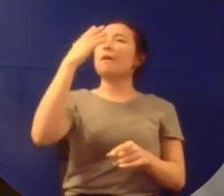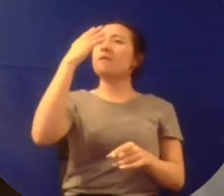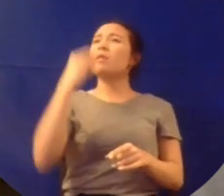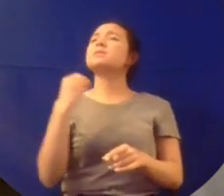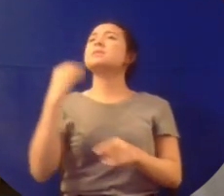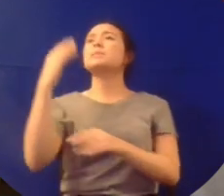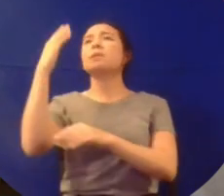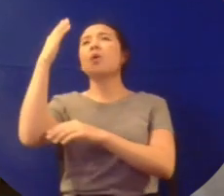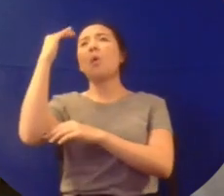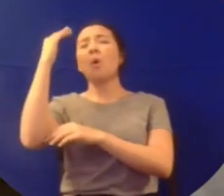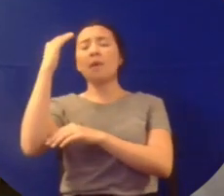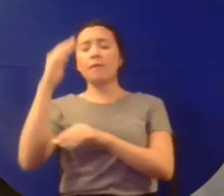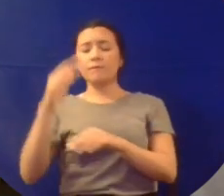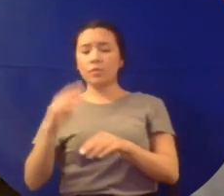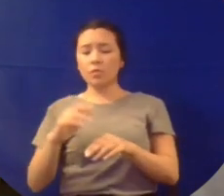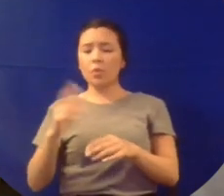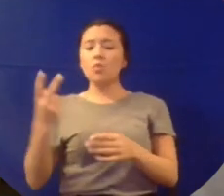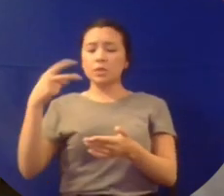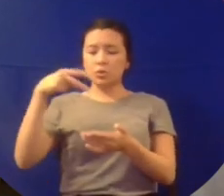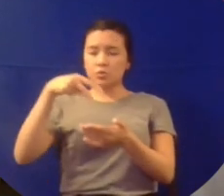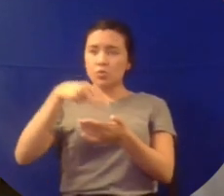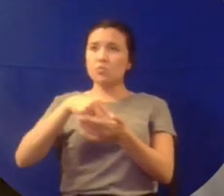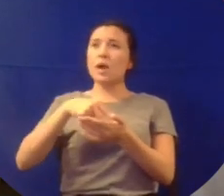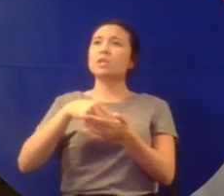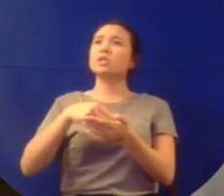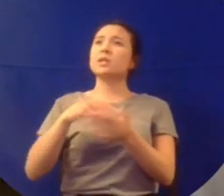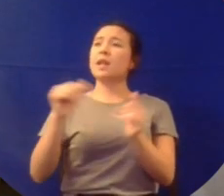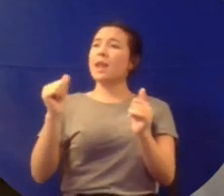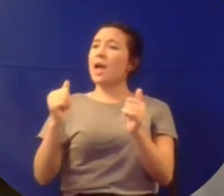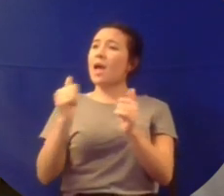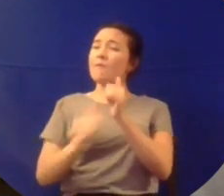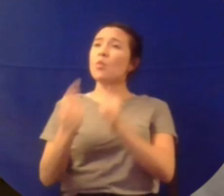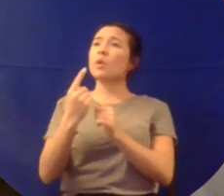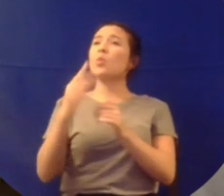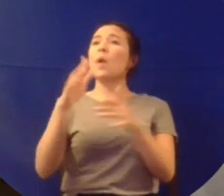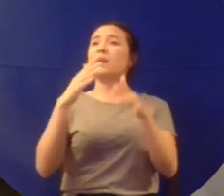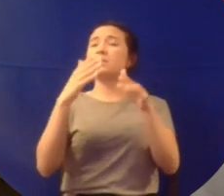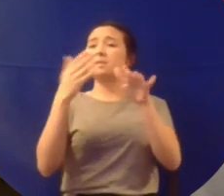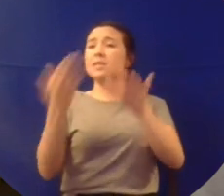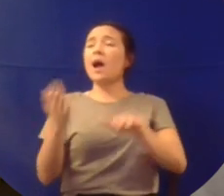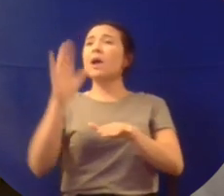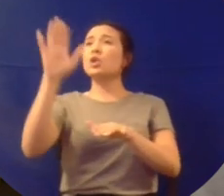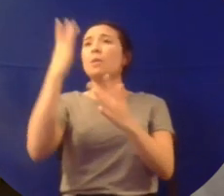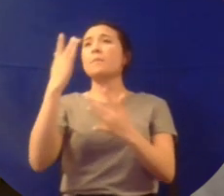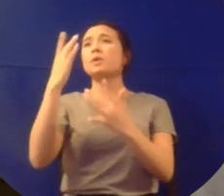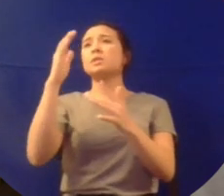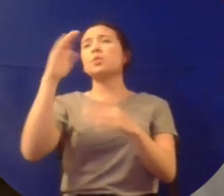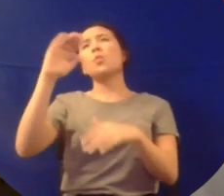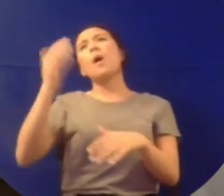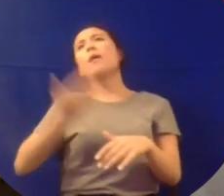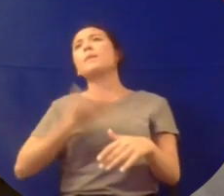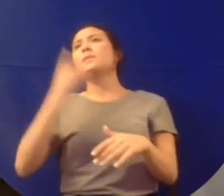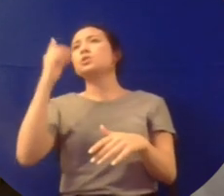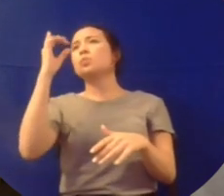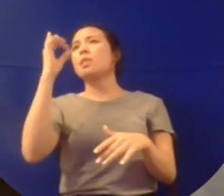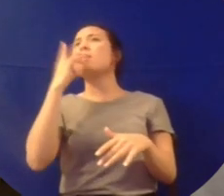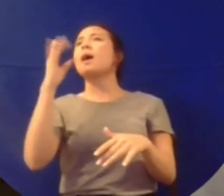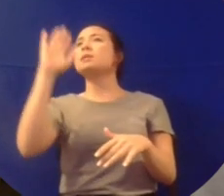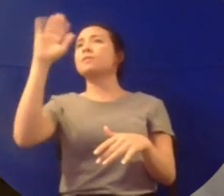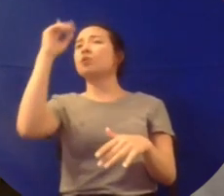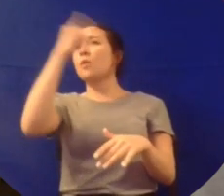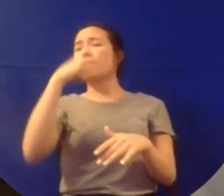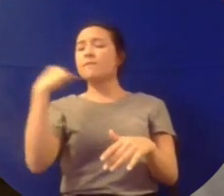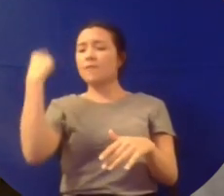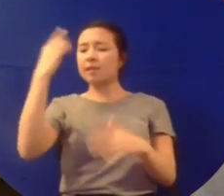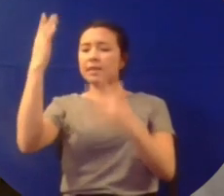Remember also our brothers and sisters who have fallen asleep in the hope of the resurrection, and all who have died in your mercy.